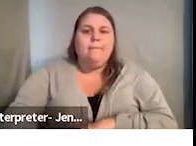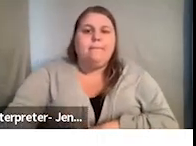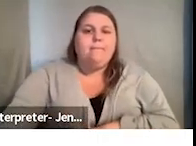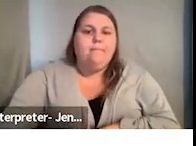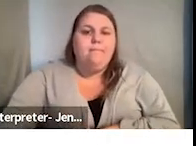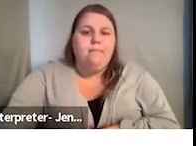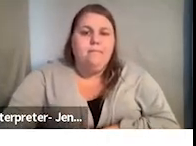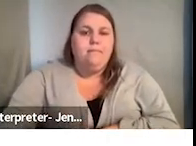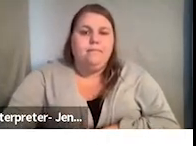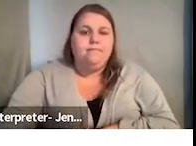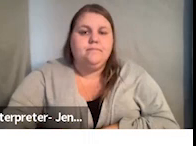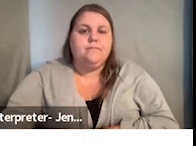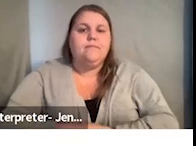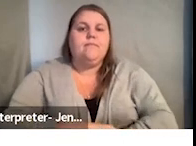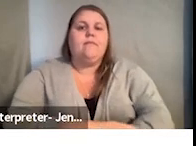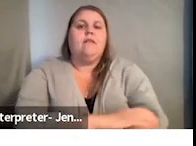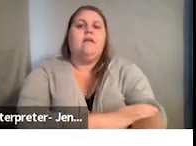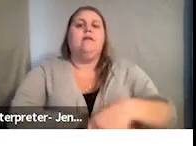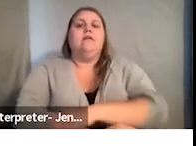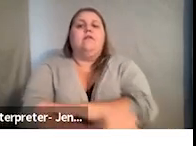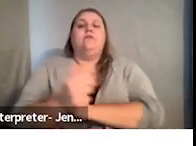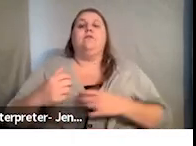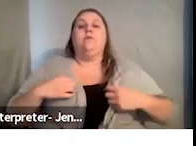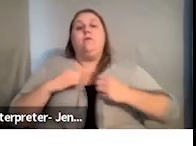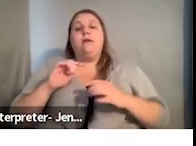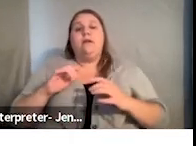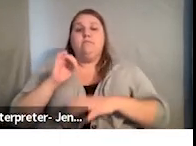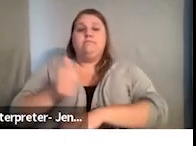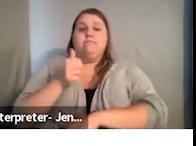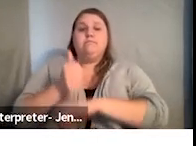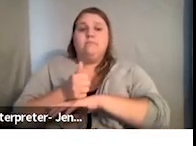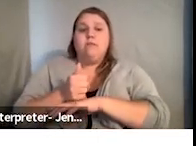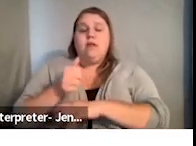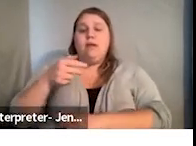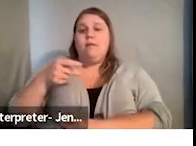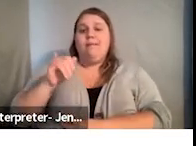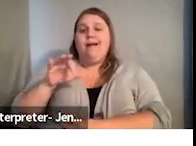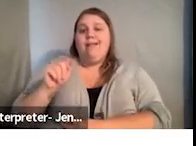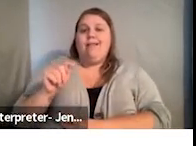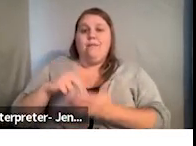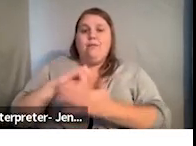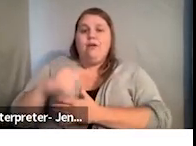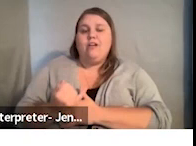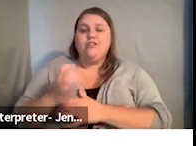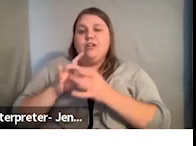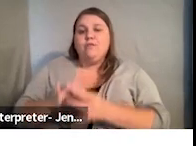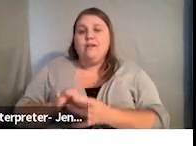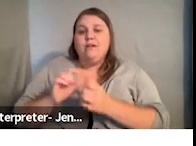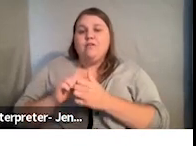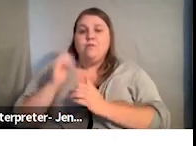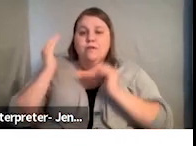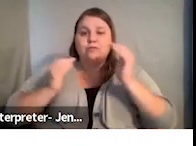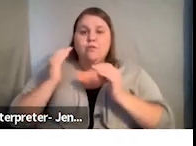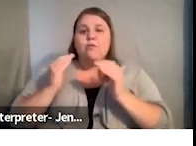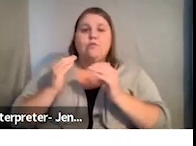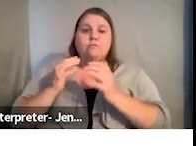looking at standing up a pilot project around adult day support quality, defining quality measures to be able to